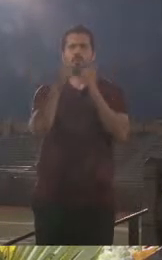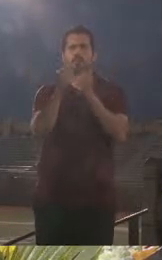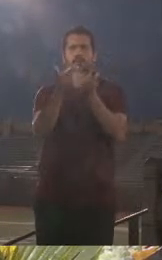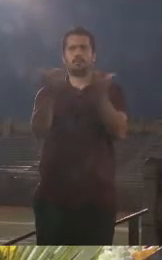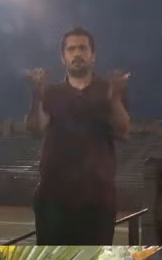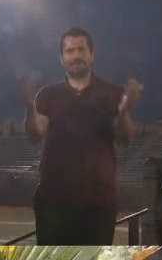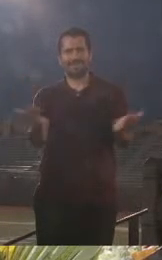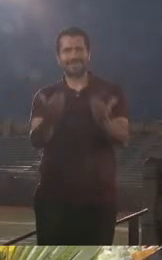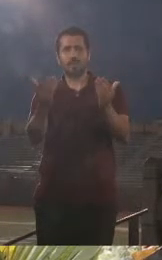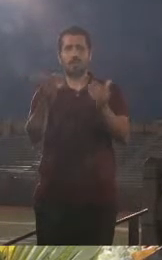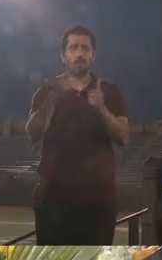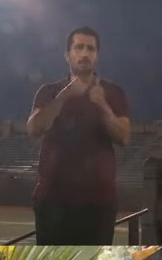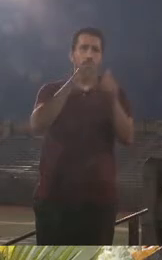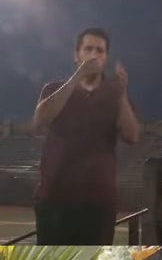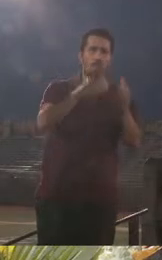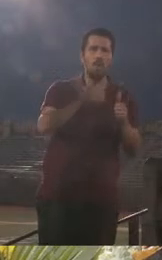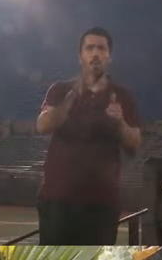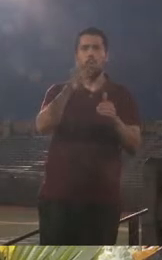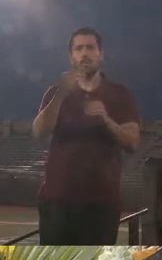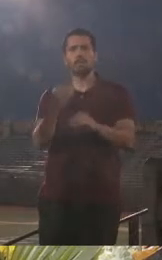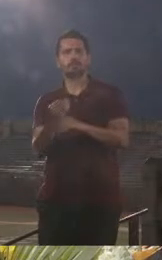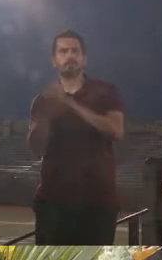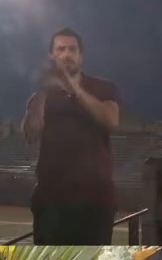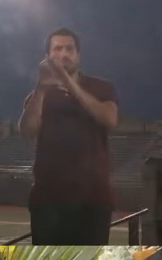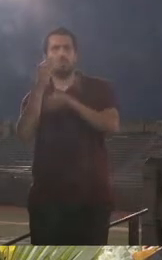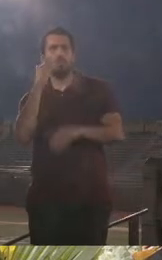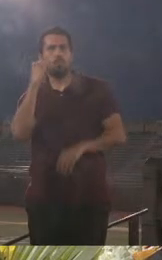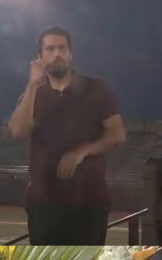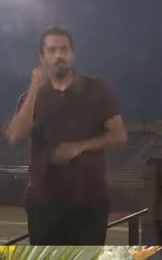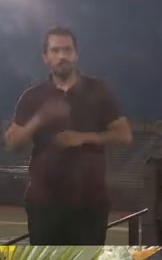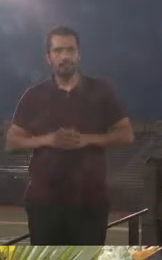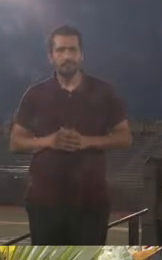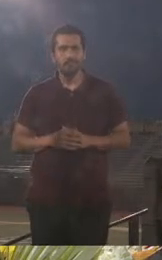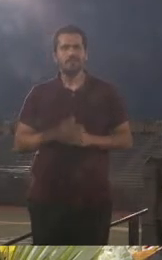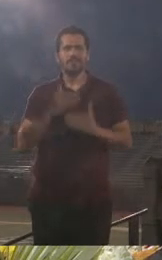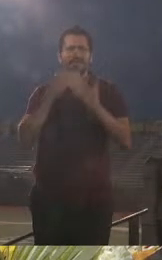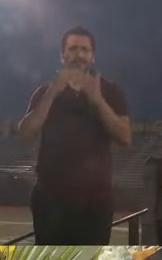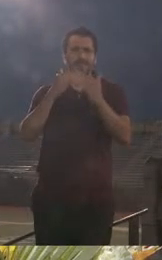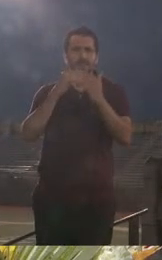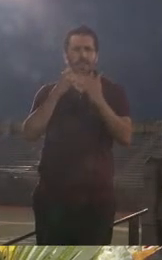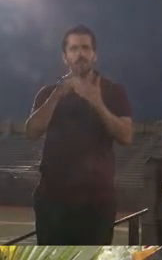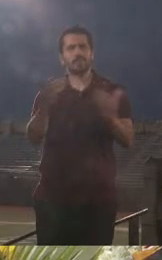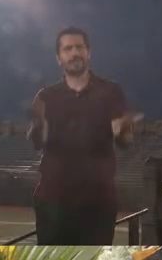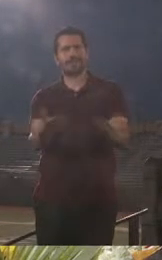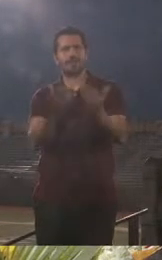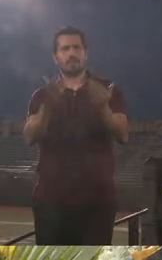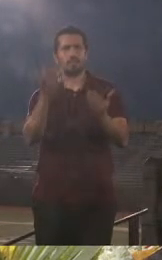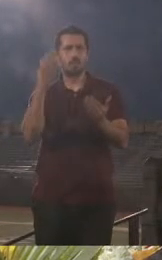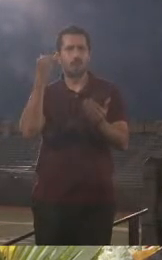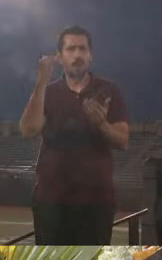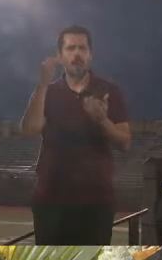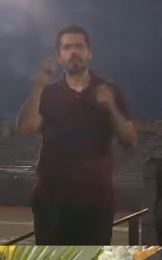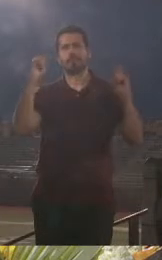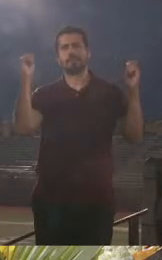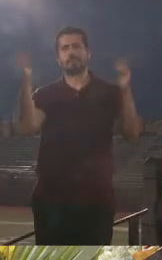whether in person or virtually. Thank you for being with us to celebrate.